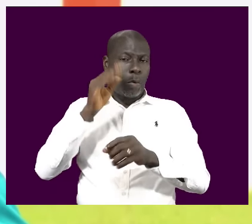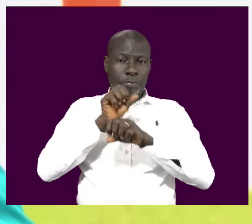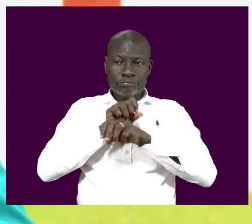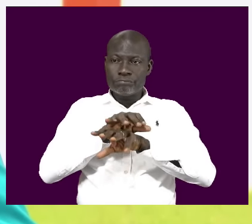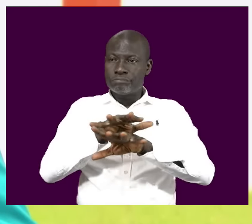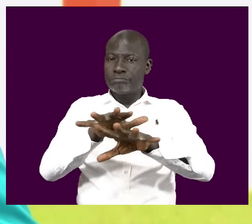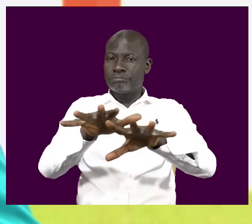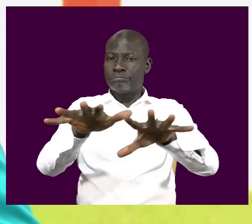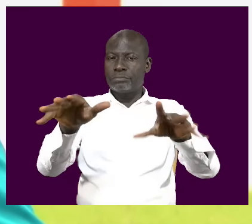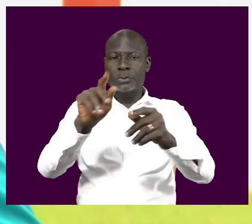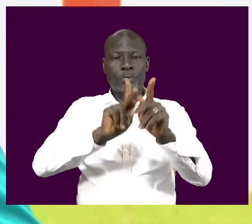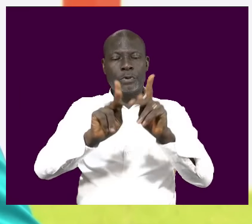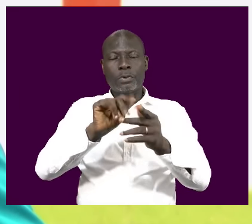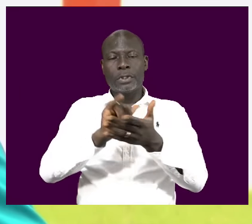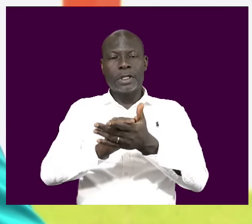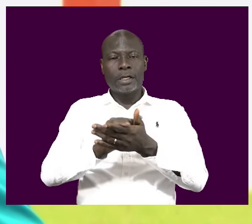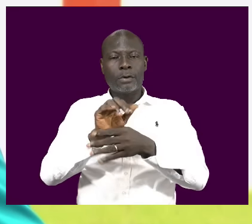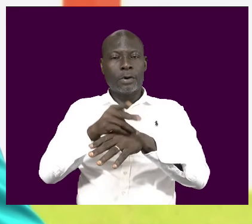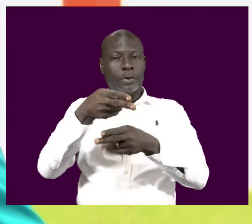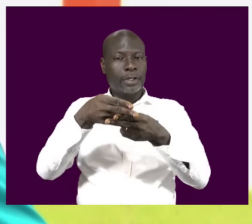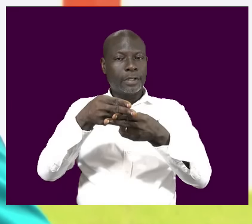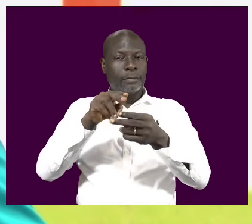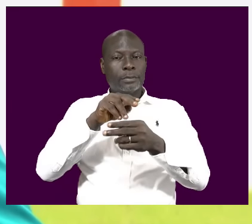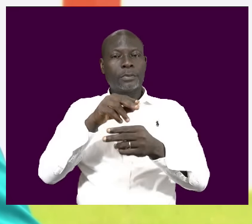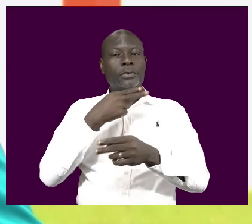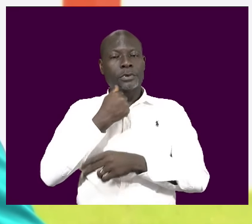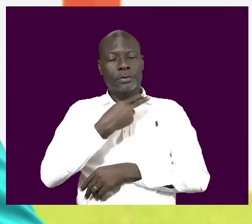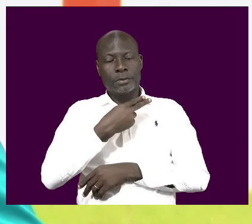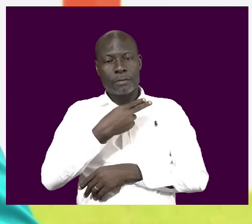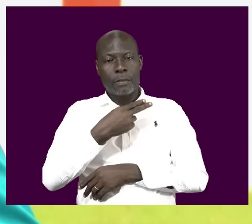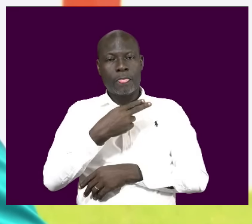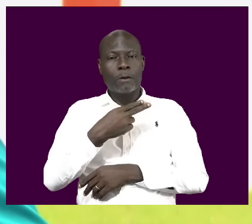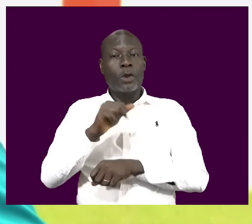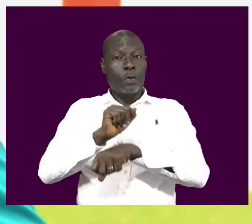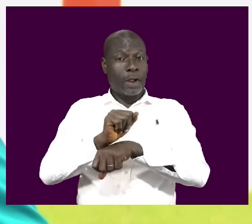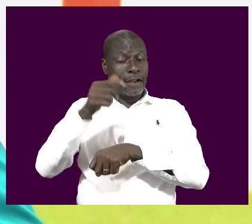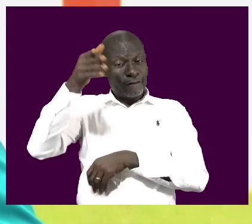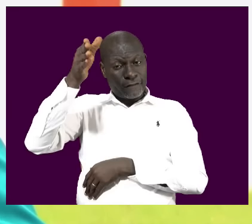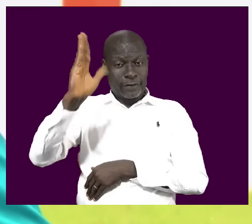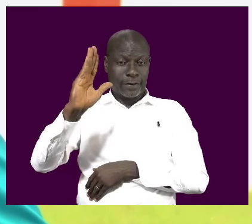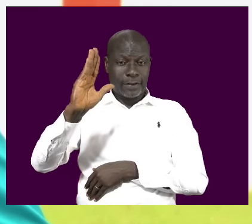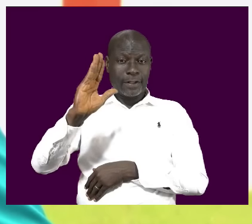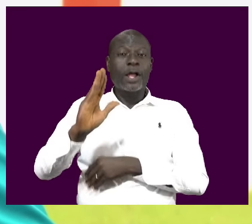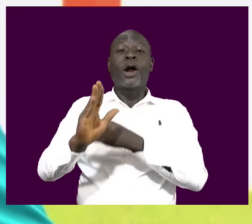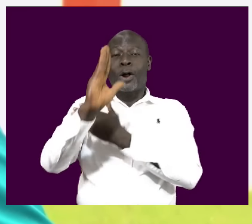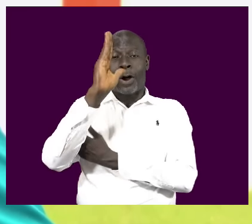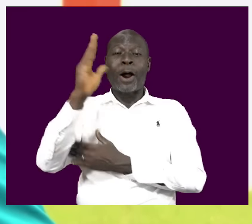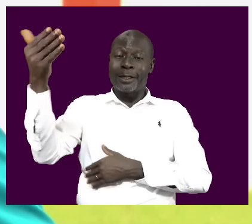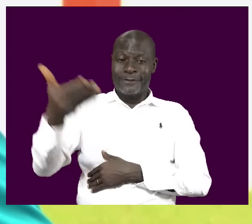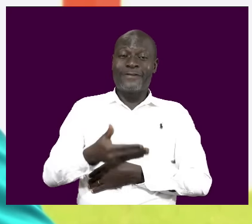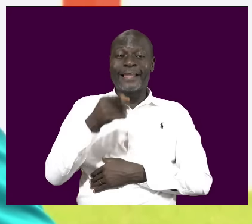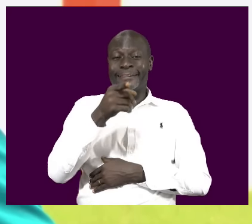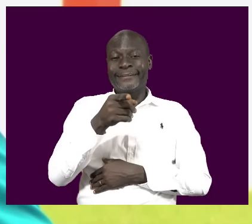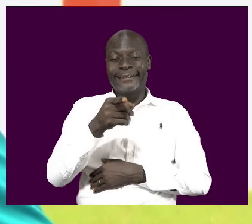obi biara ofra wo osofo se uye nyankopon nipa onyame ena afre wo